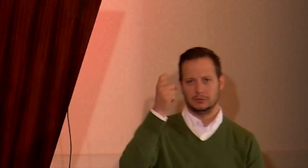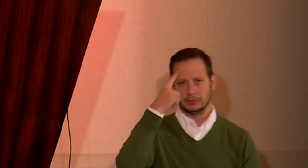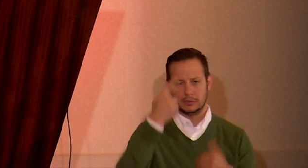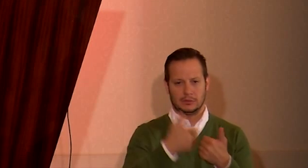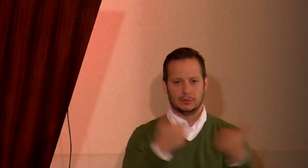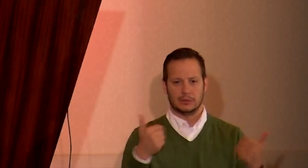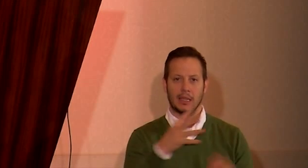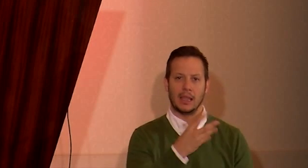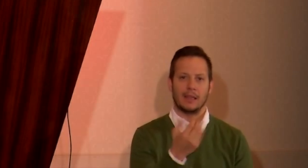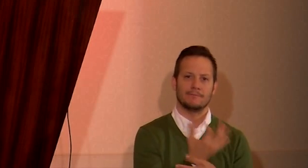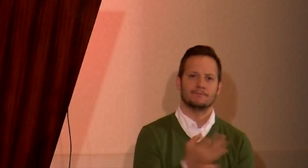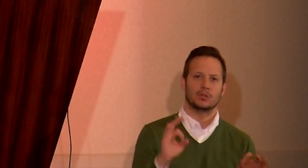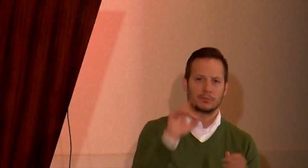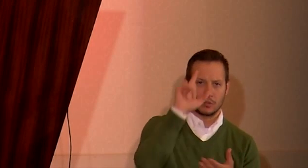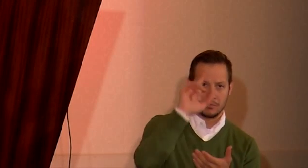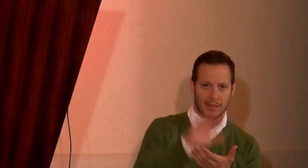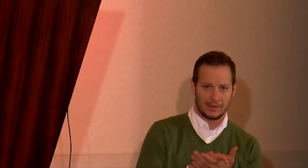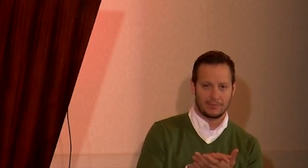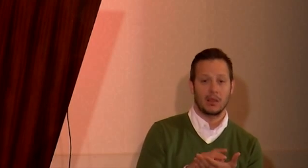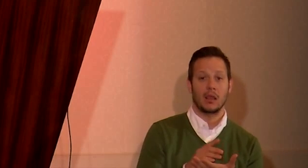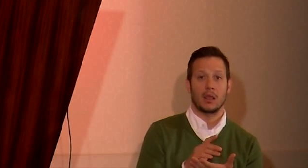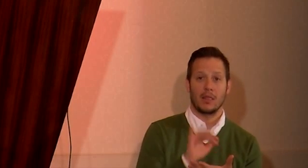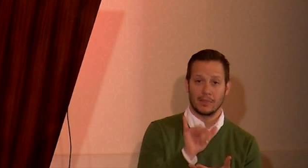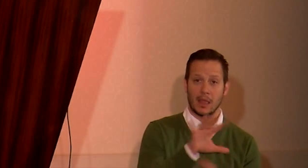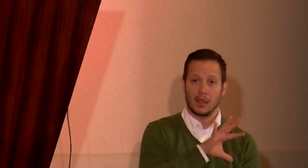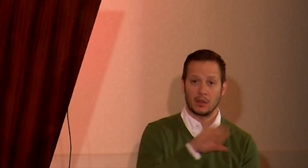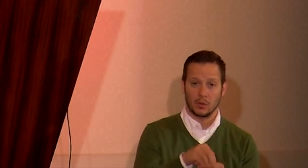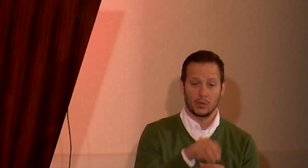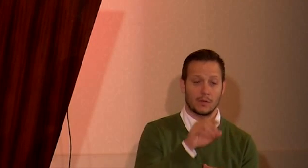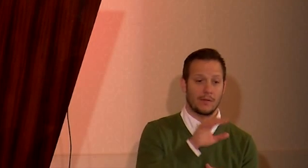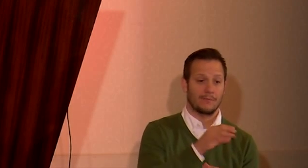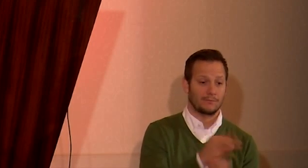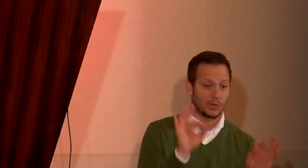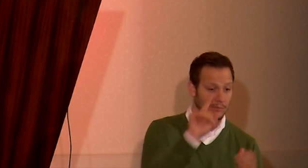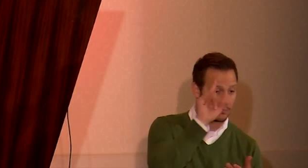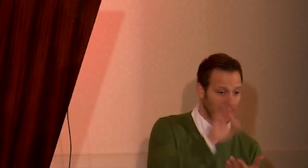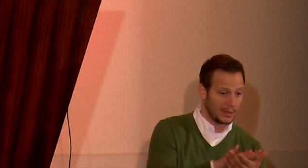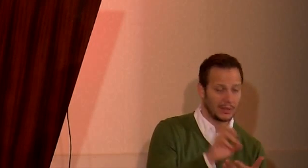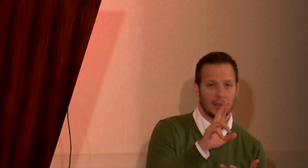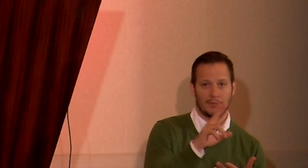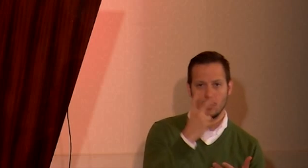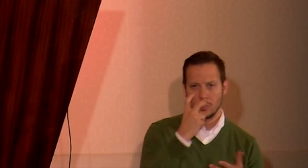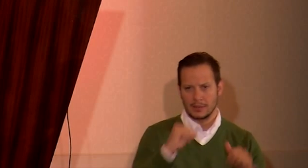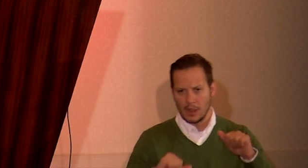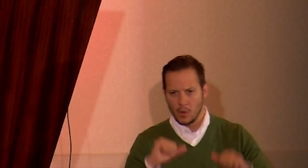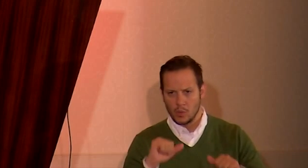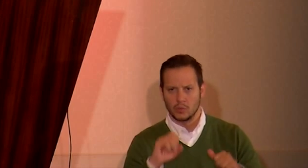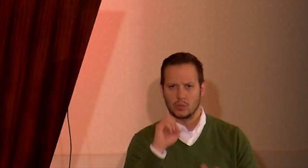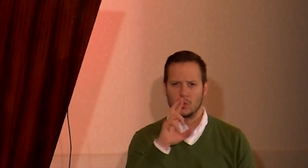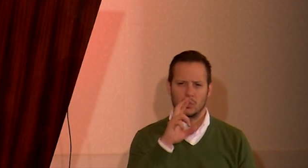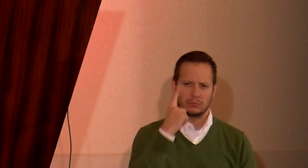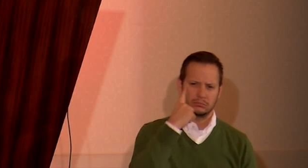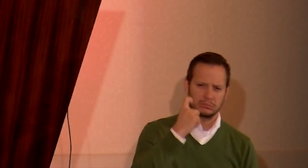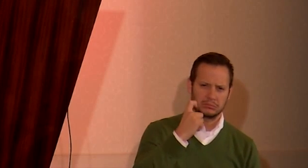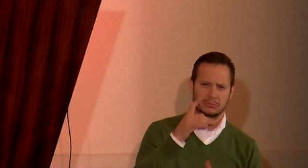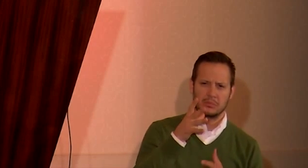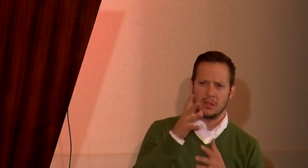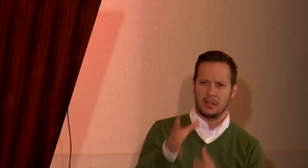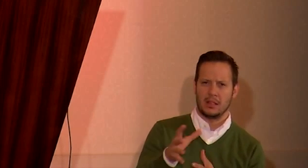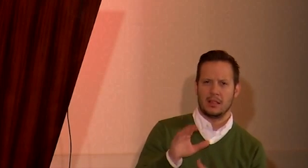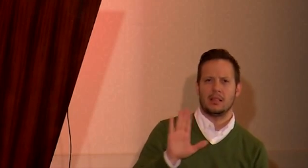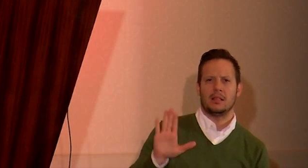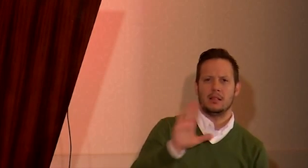to believe, which includes the freedom to believe or to doubt or to detest someone